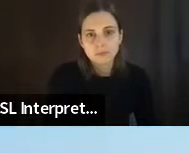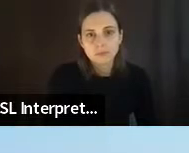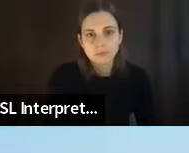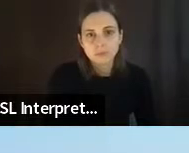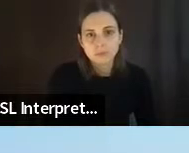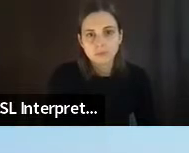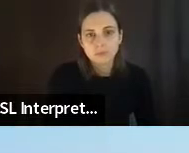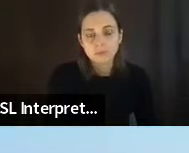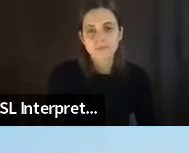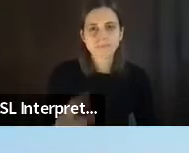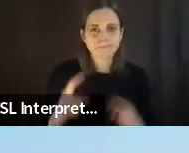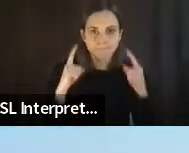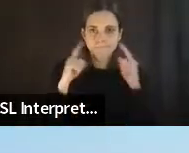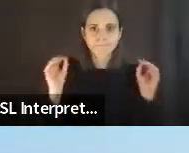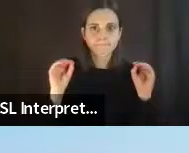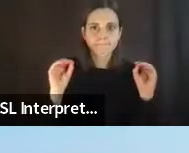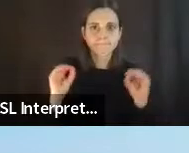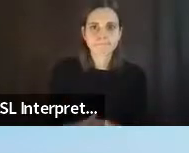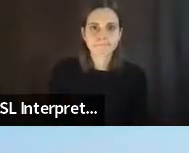We cannot hear it, Jason.